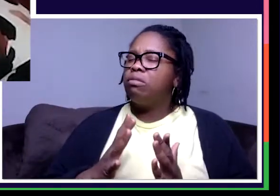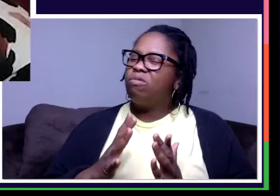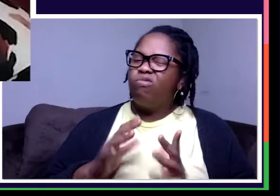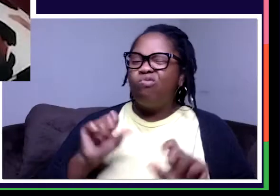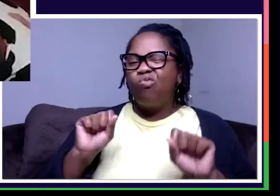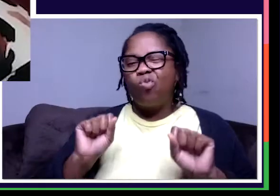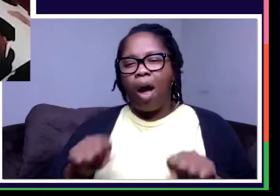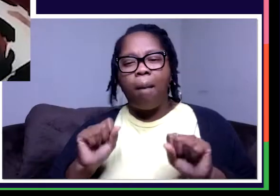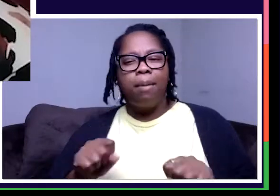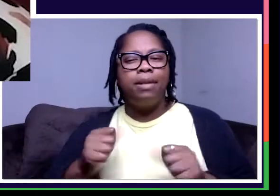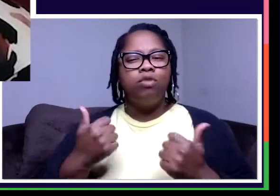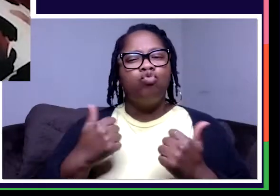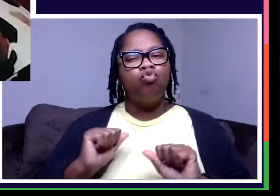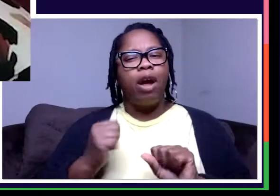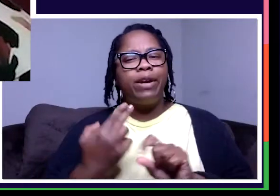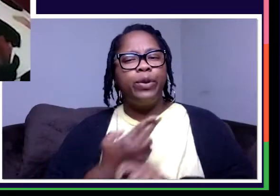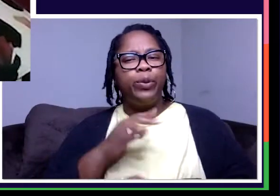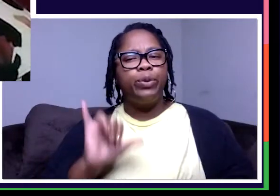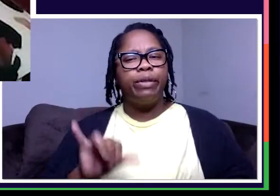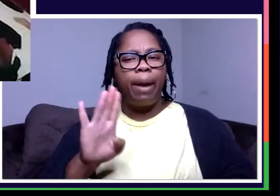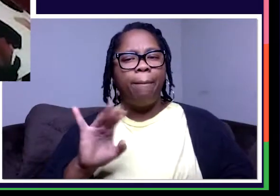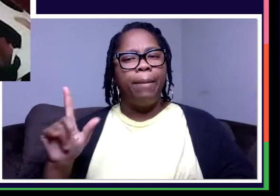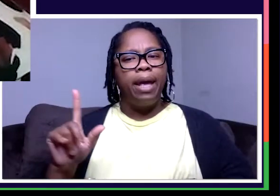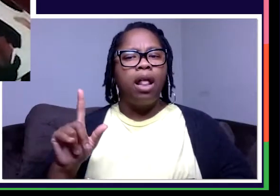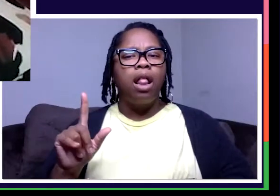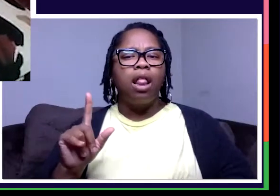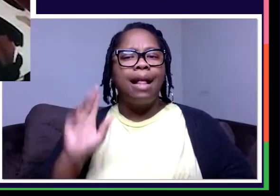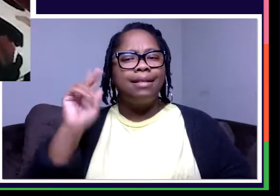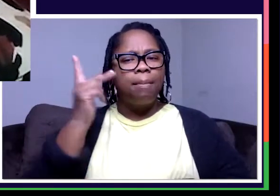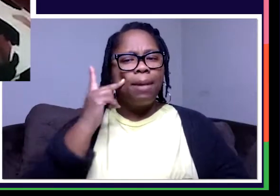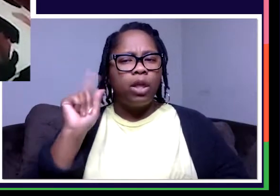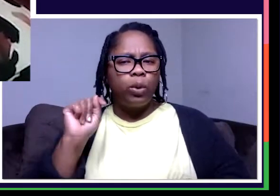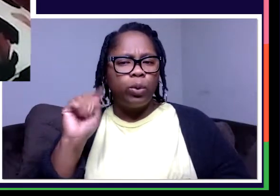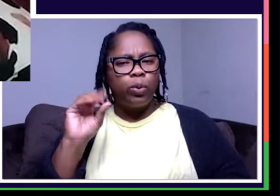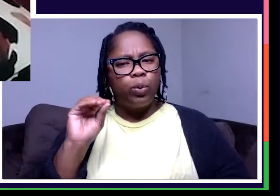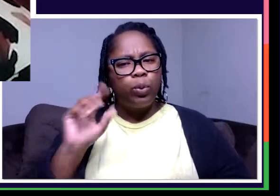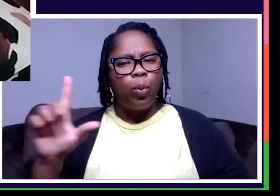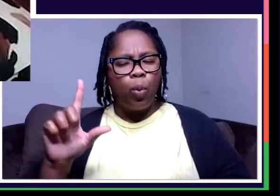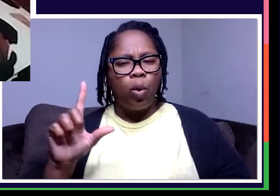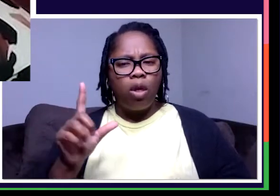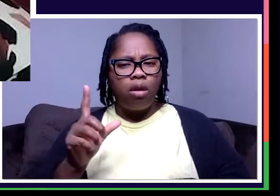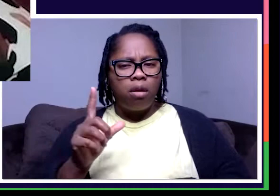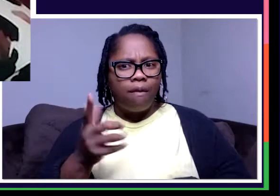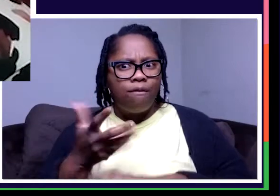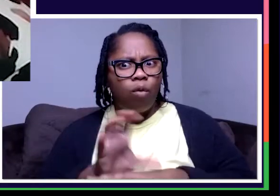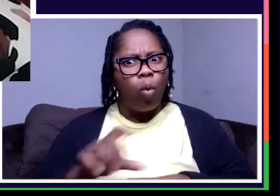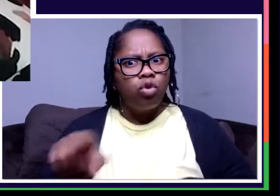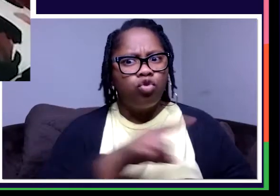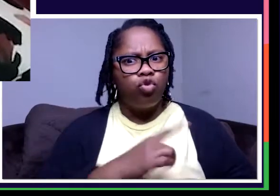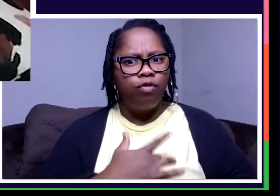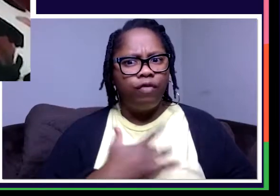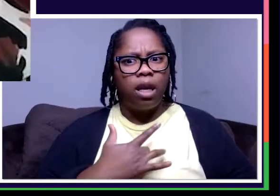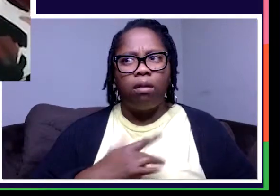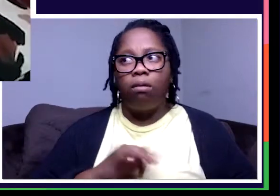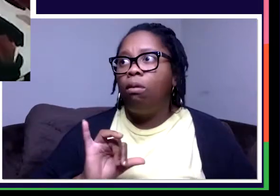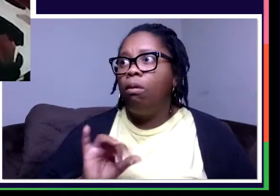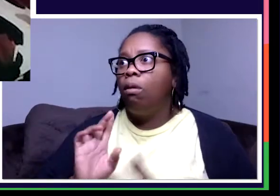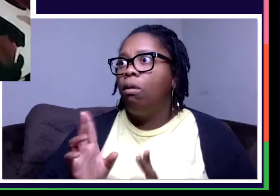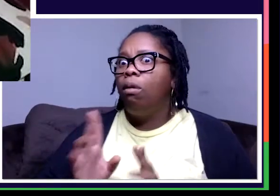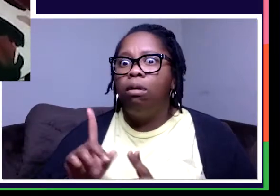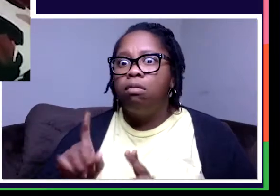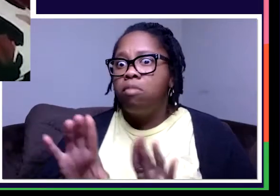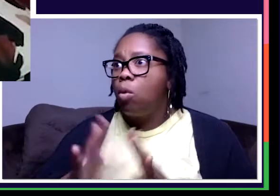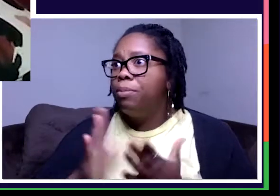likely using this as a political tool to inject a sense of urgency into the debate